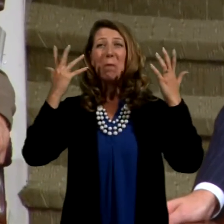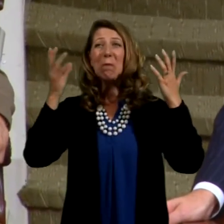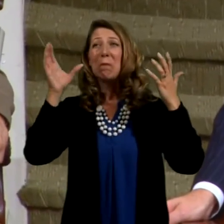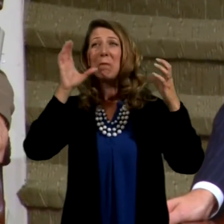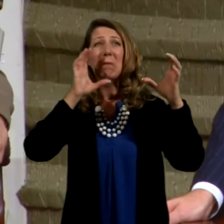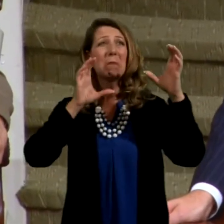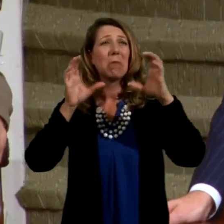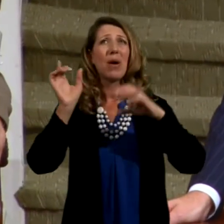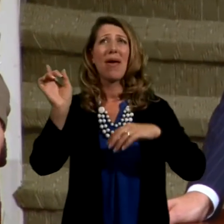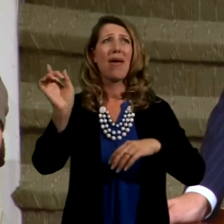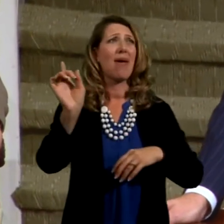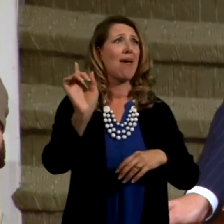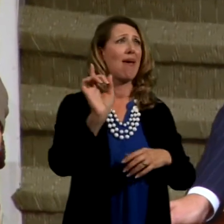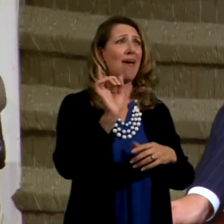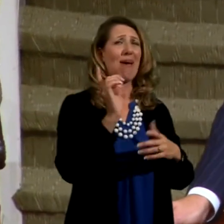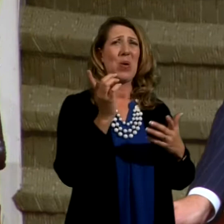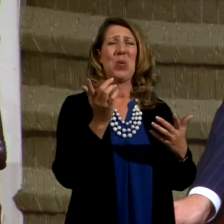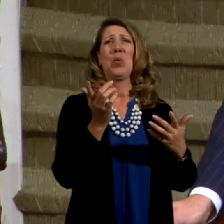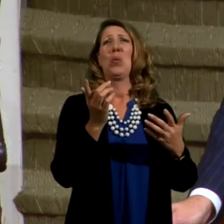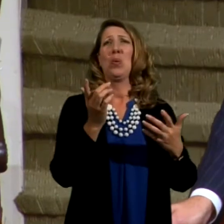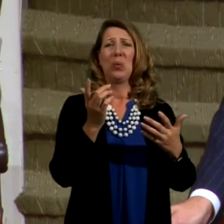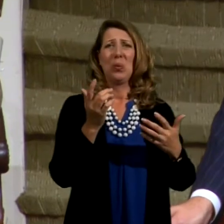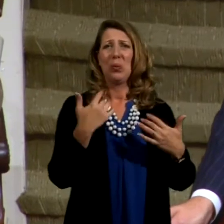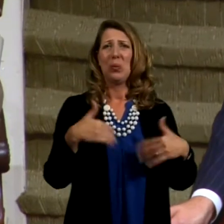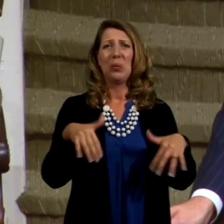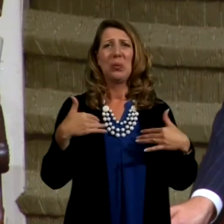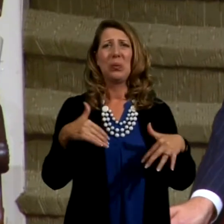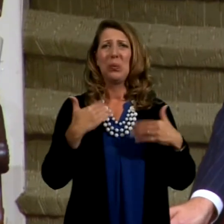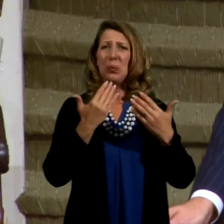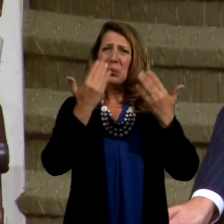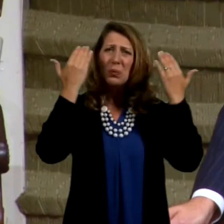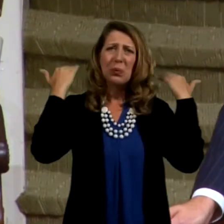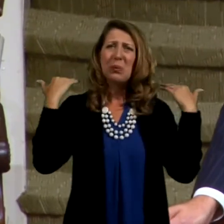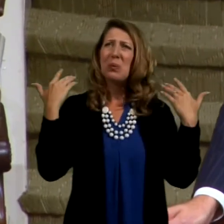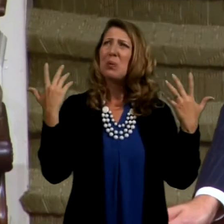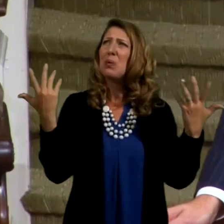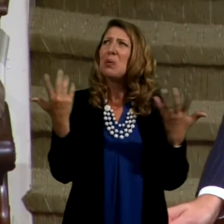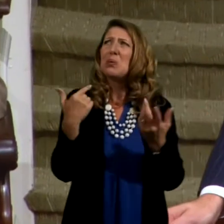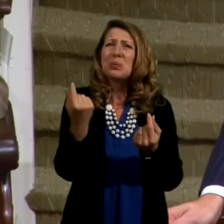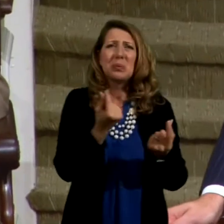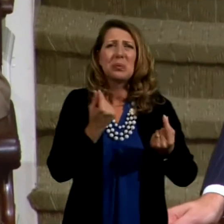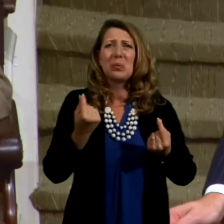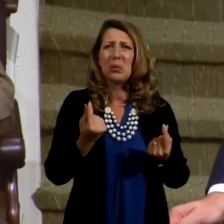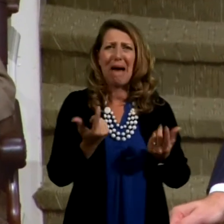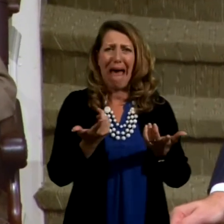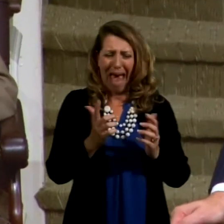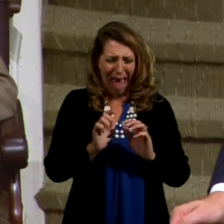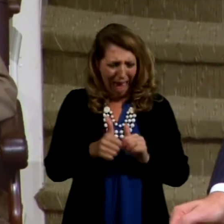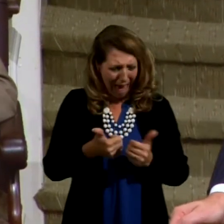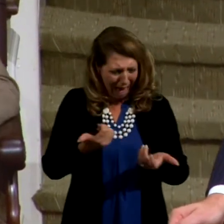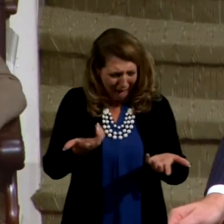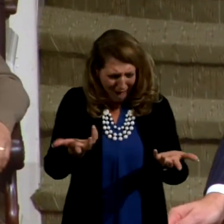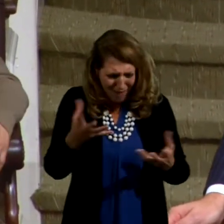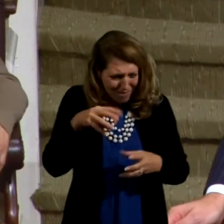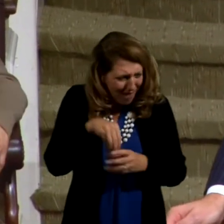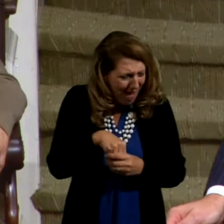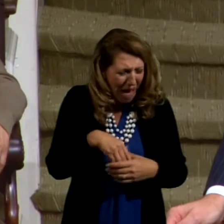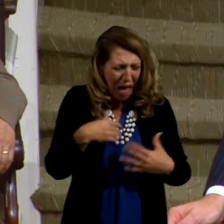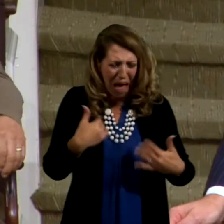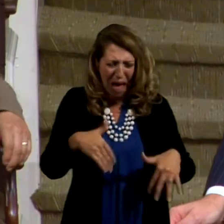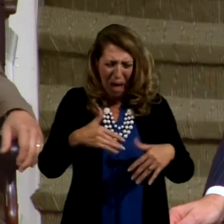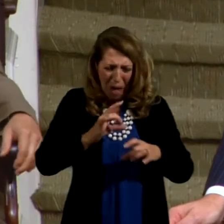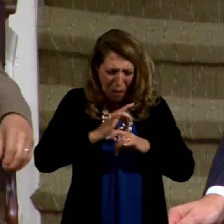find. You can find yourself in a hole of no hope, wondering, what in the world? How did I get this bad? How did it get